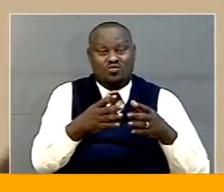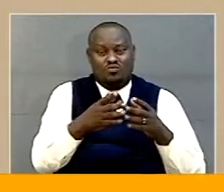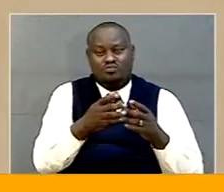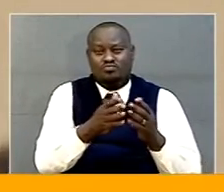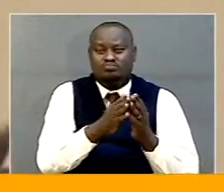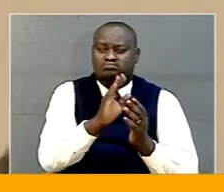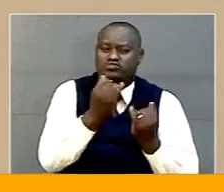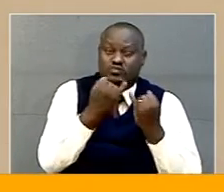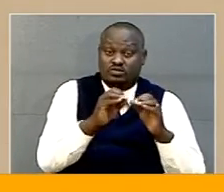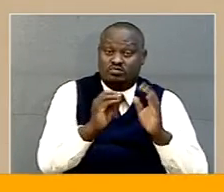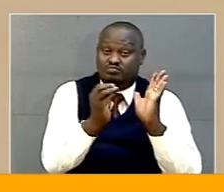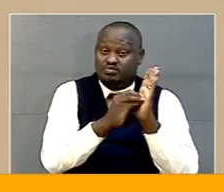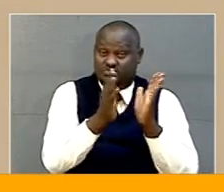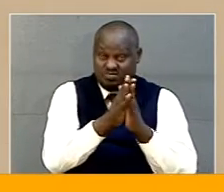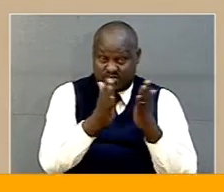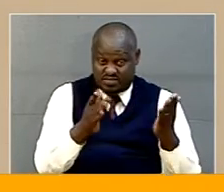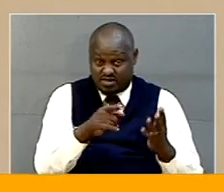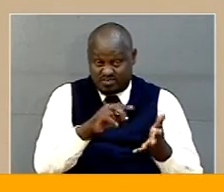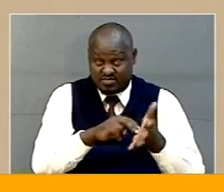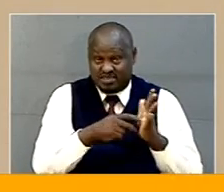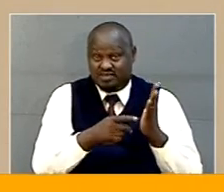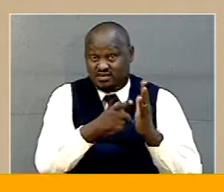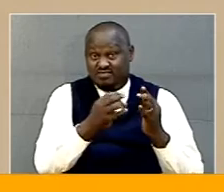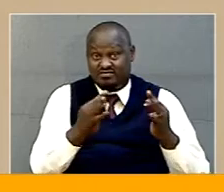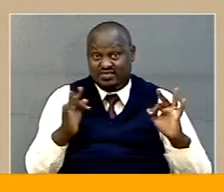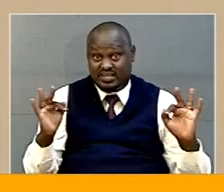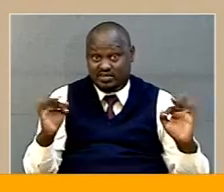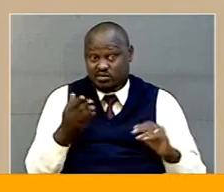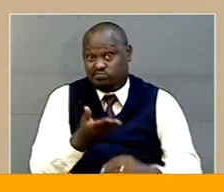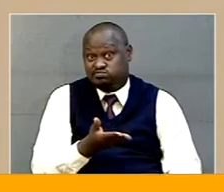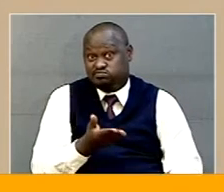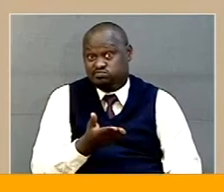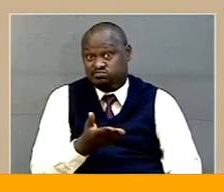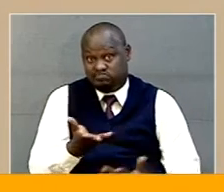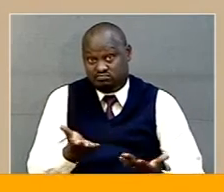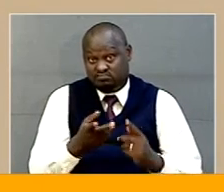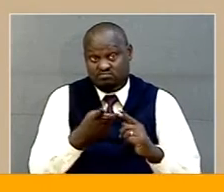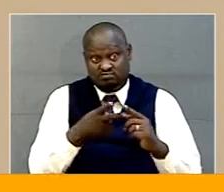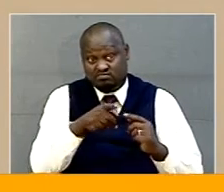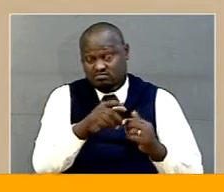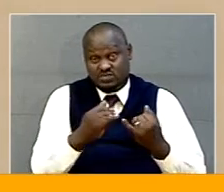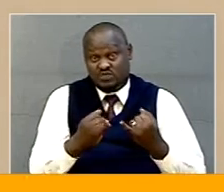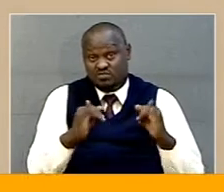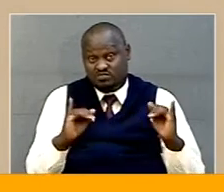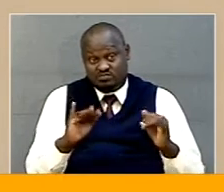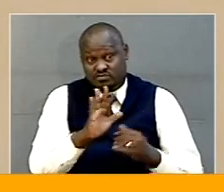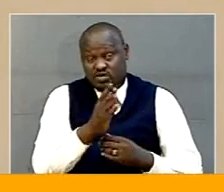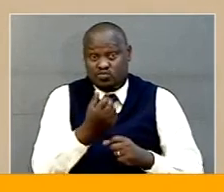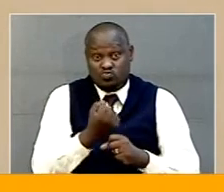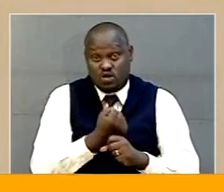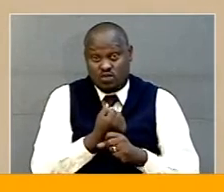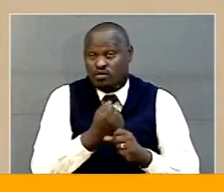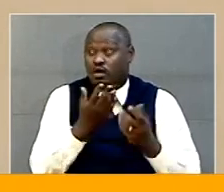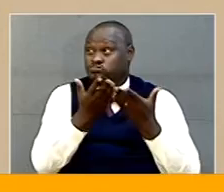the freedom of press that you want to create? Is that the independence of the editorial